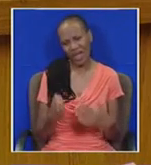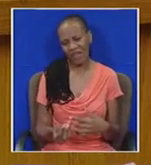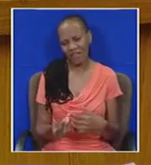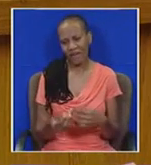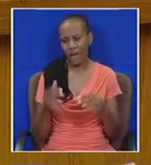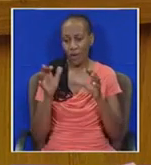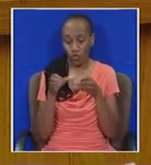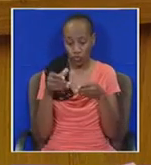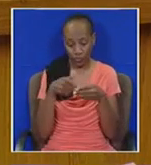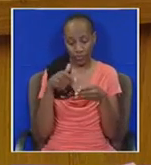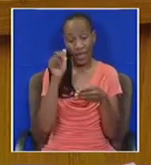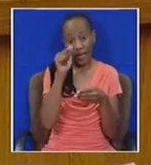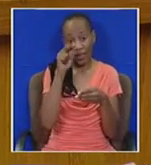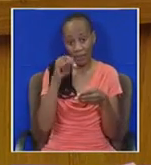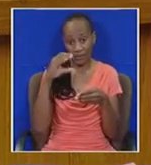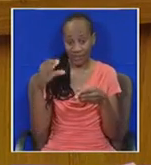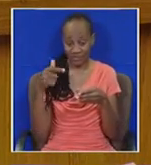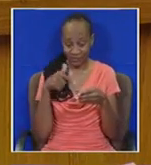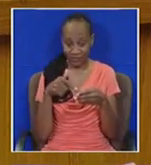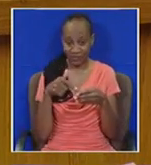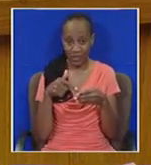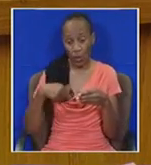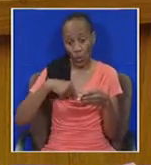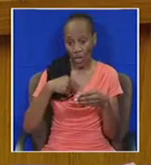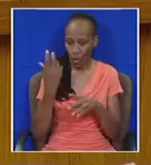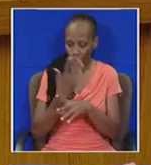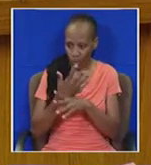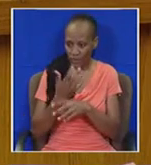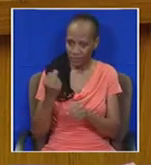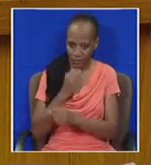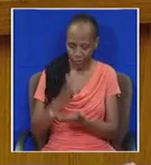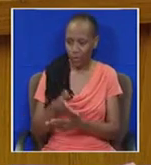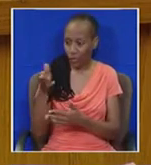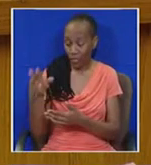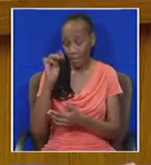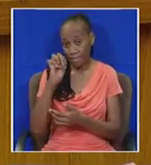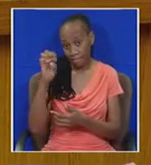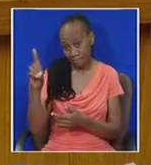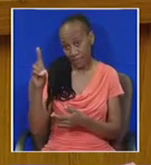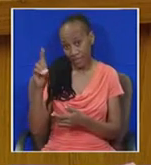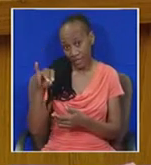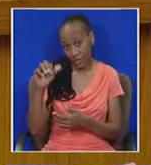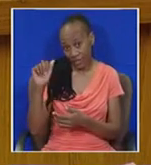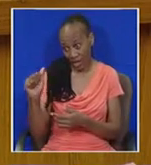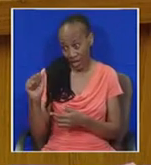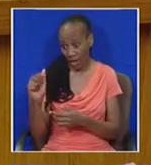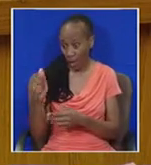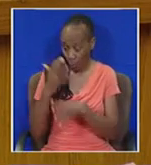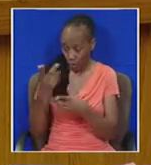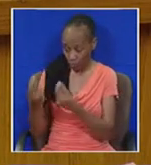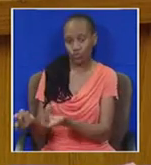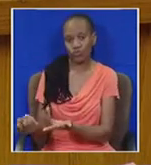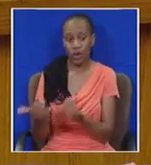kept the media on their toes and maybe have done them harm. And the President needs